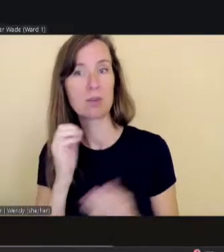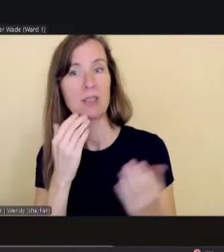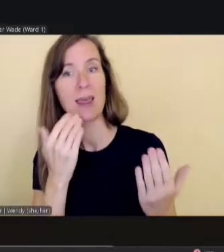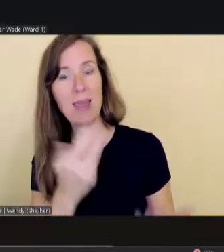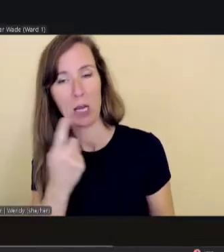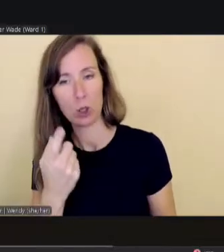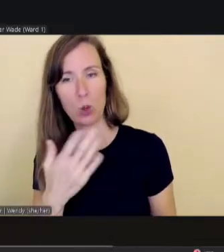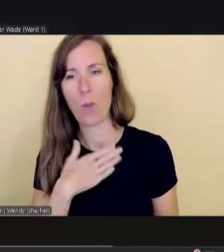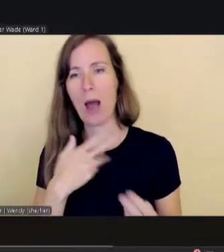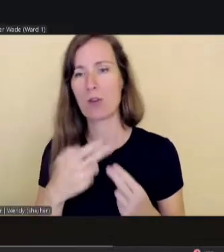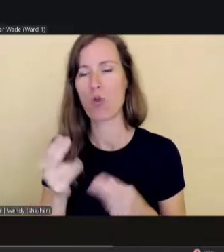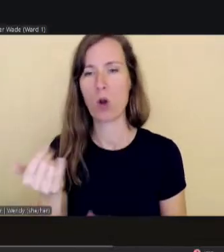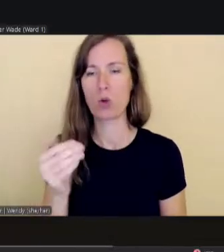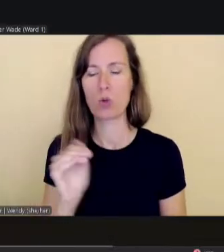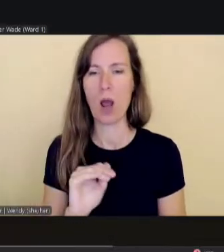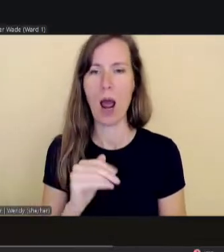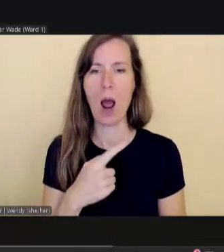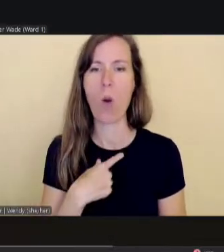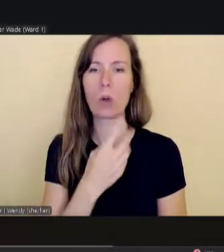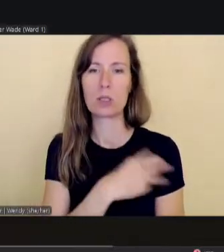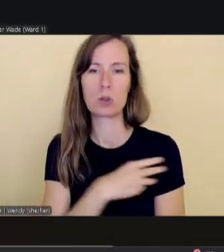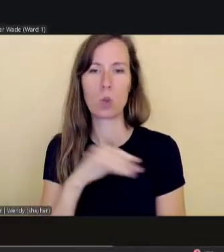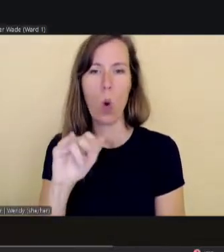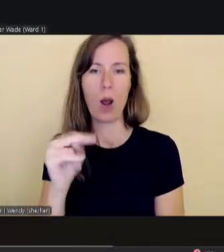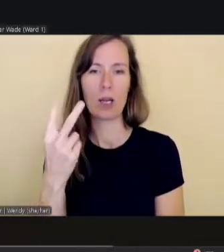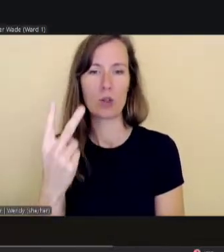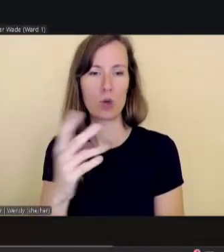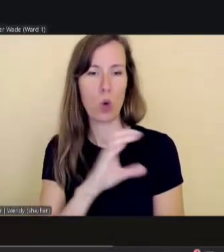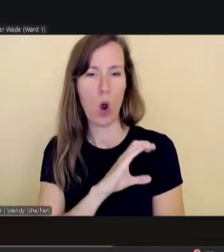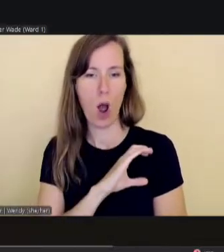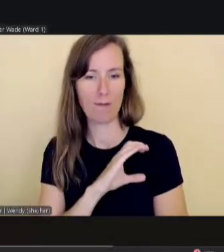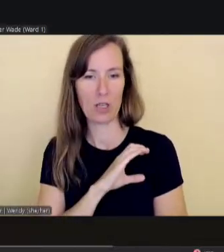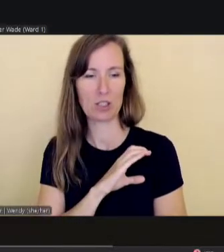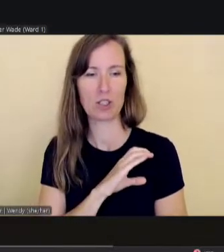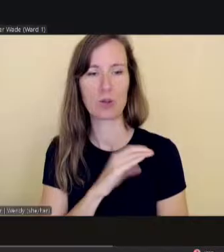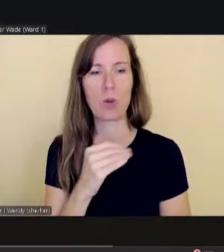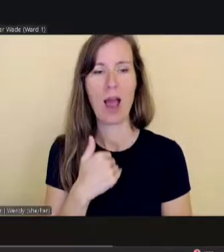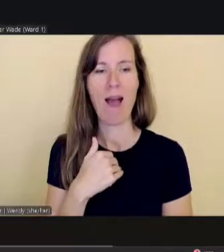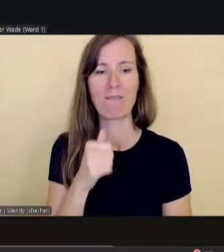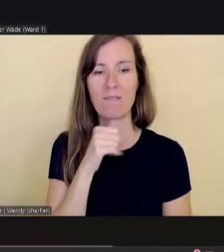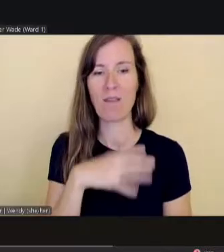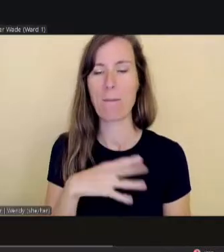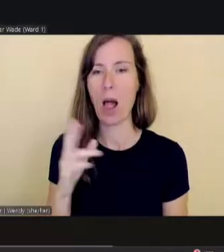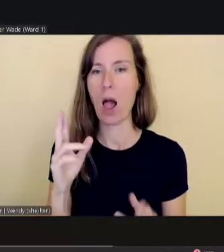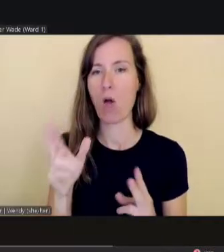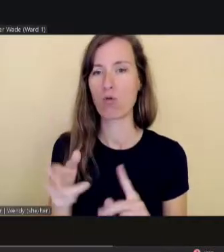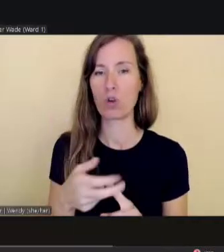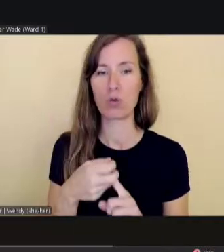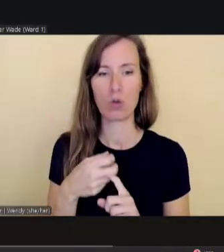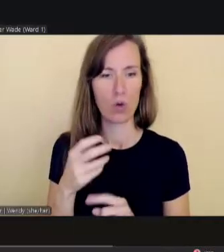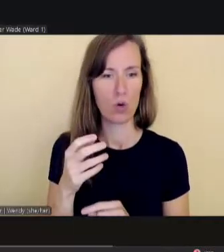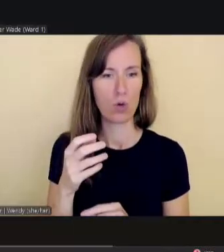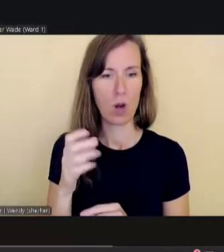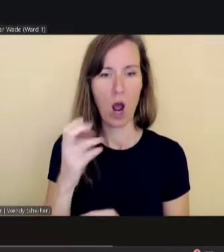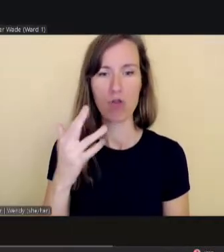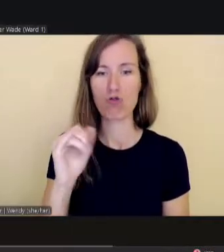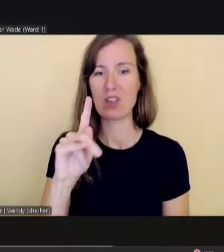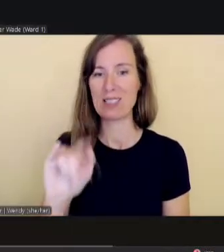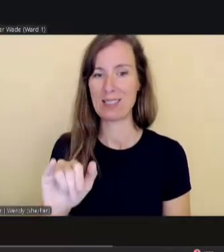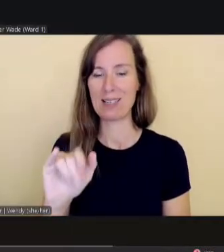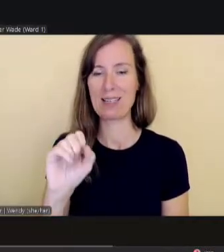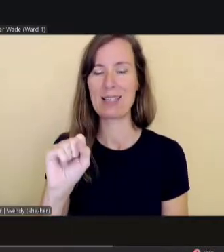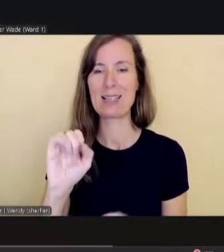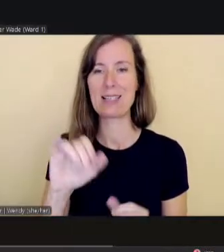new officers. We have a female recruit, Christy, in session 154 with Prince George's County Police,